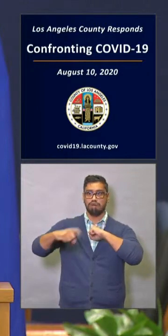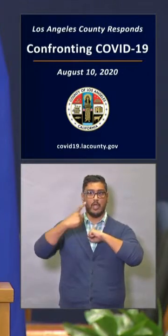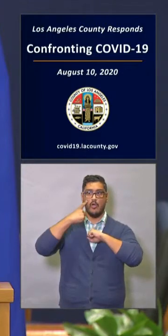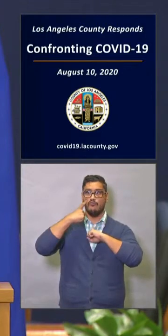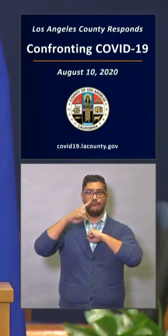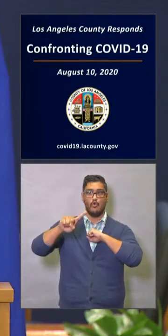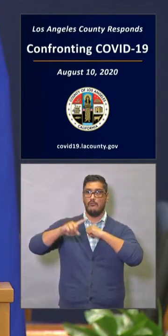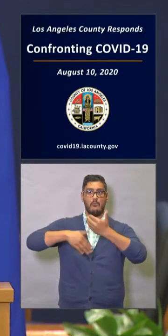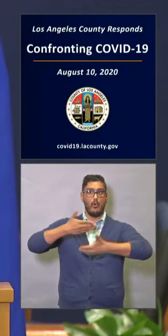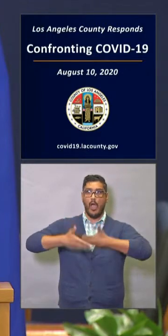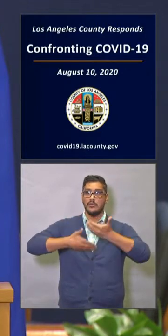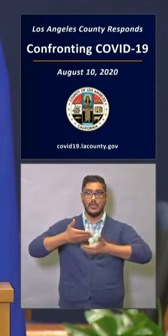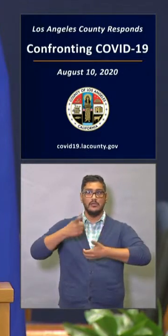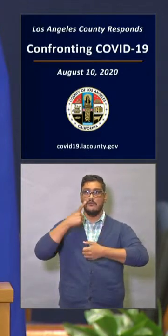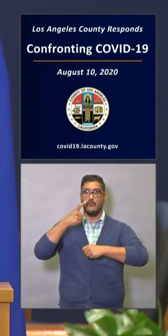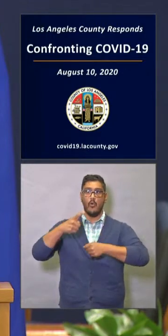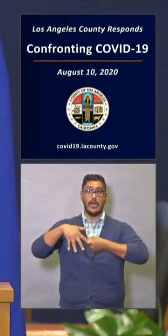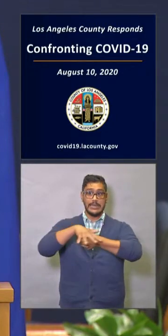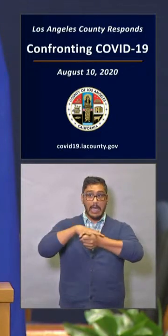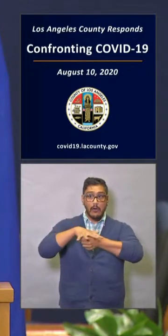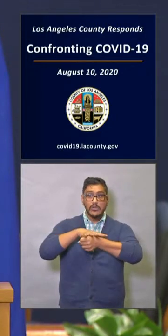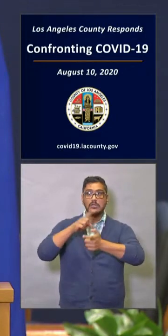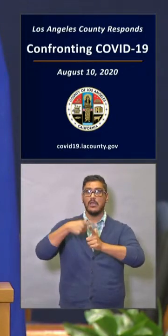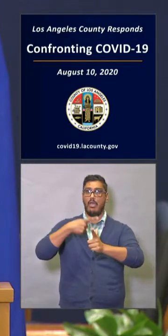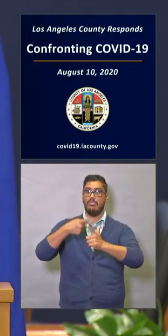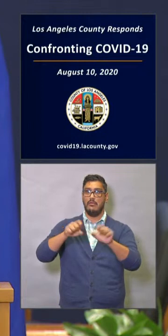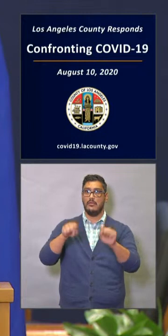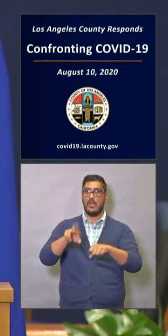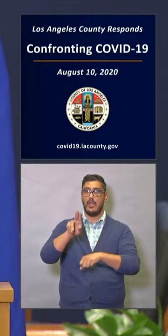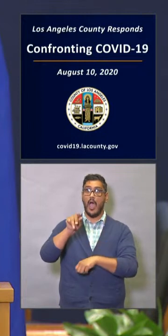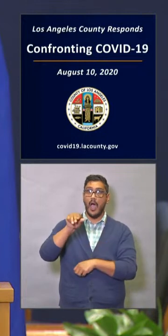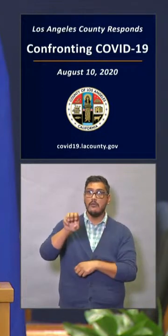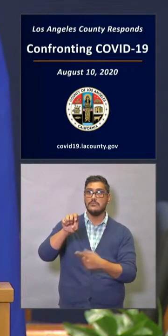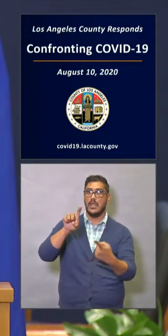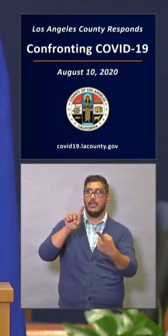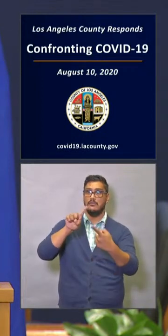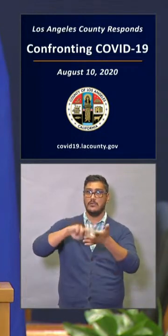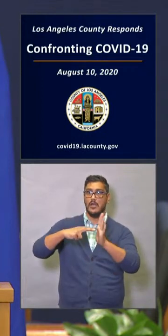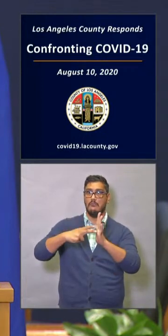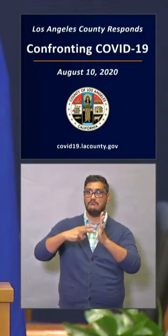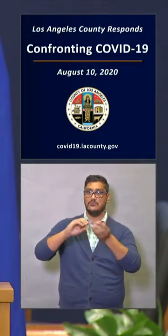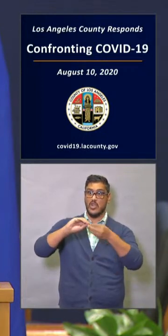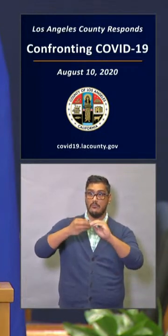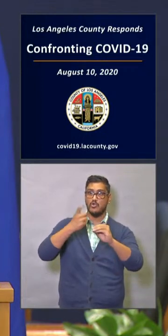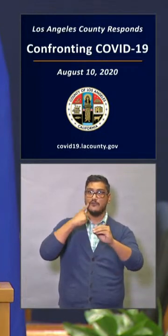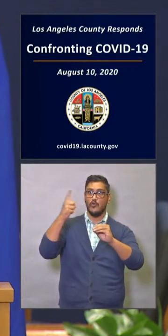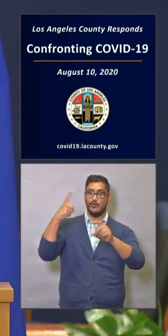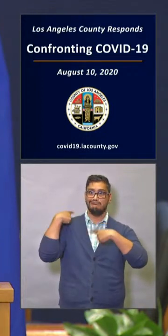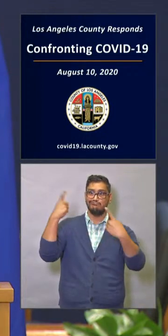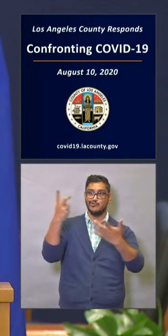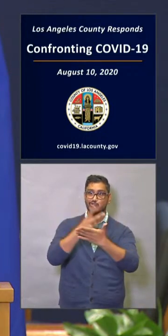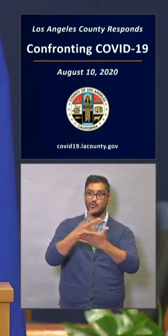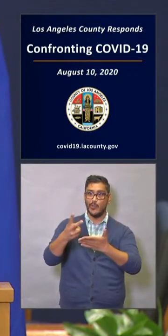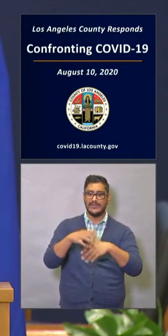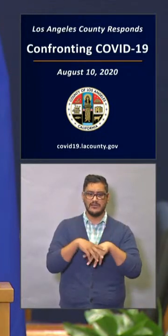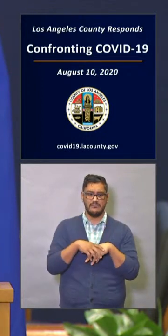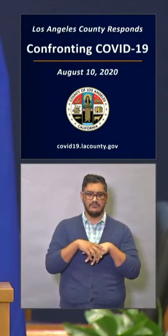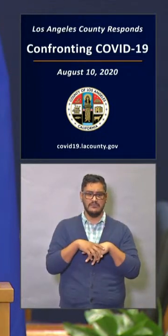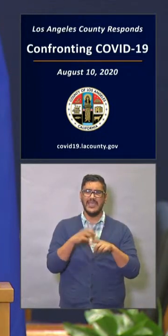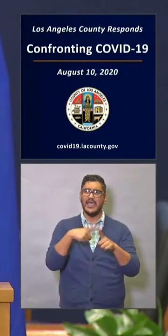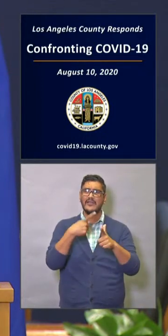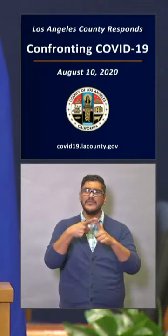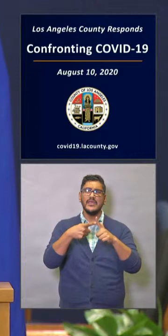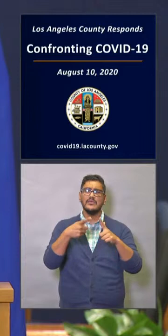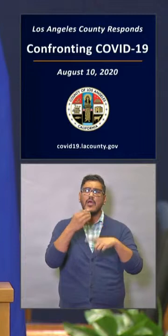be processed at the county level and then update the numbers for the past 2 weeks? And then can we get an update, please, on the homeless